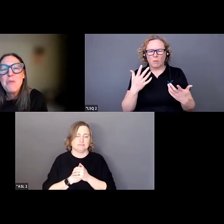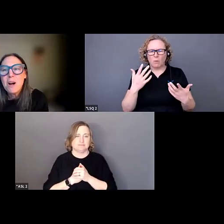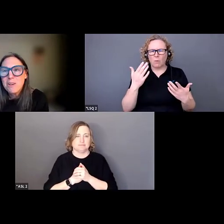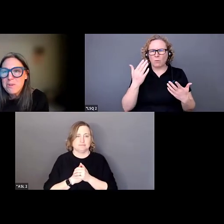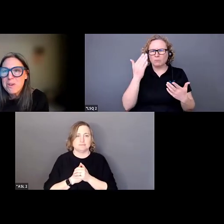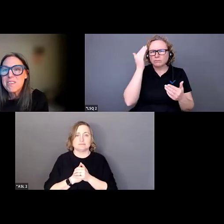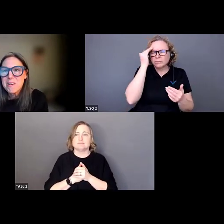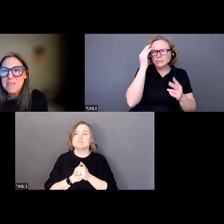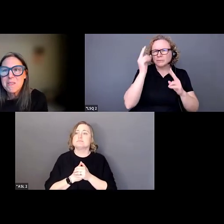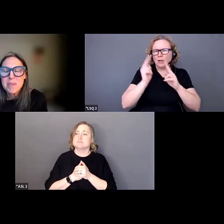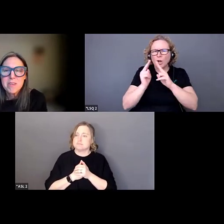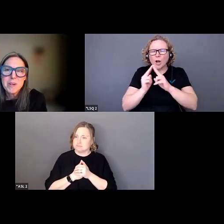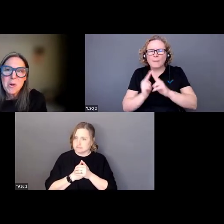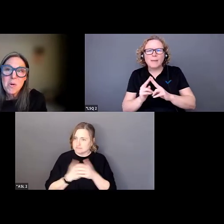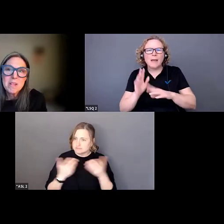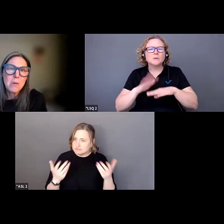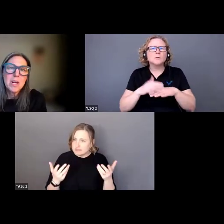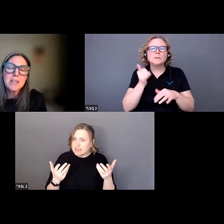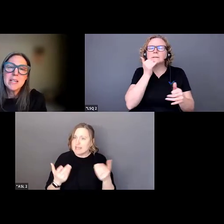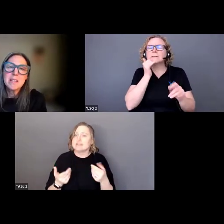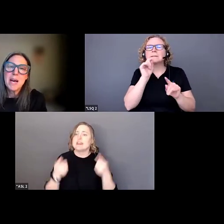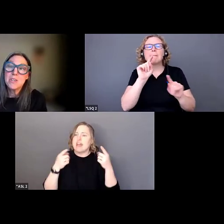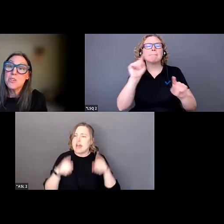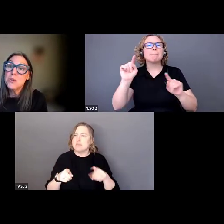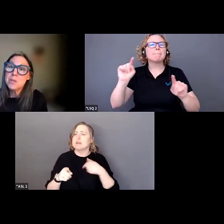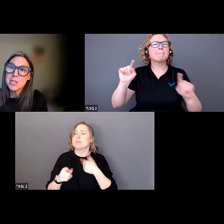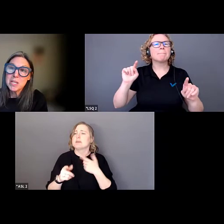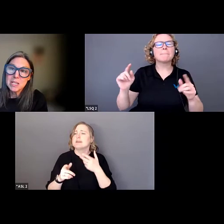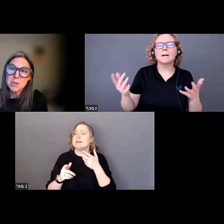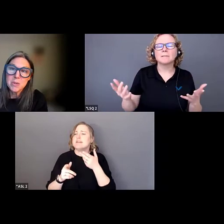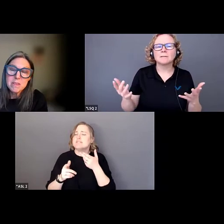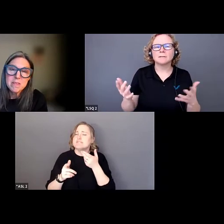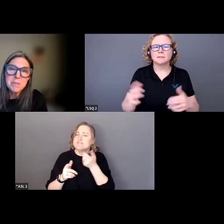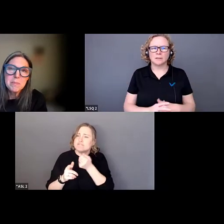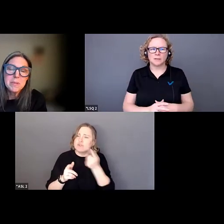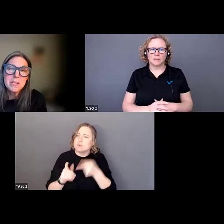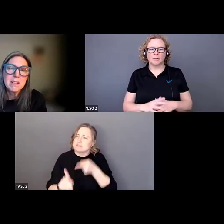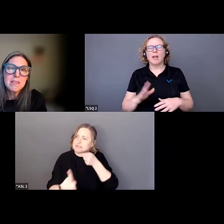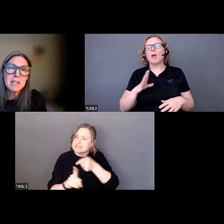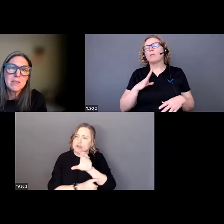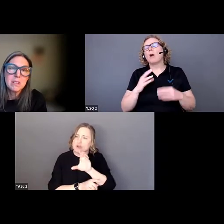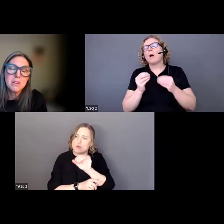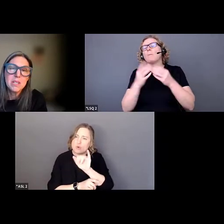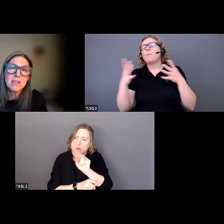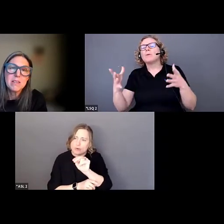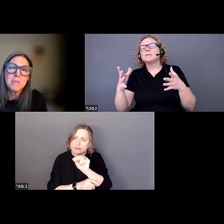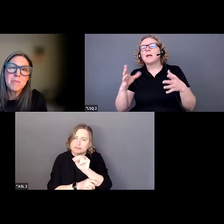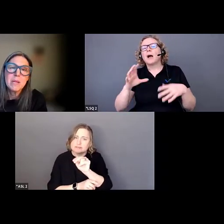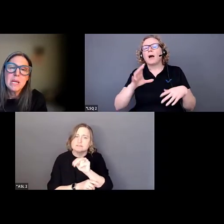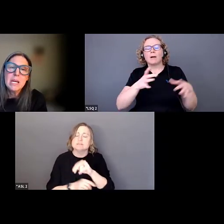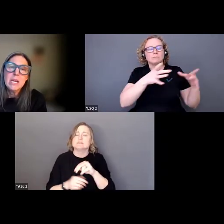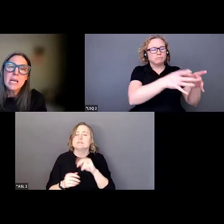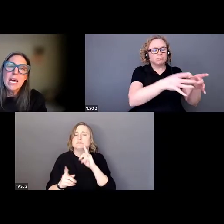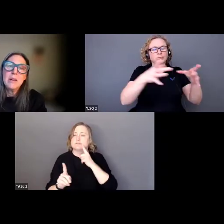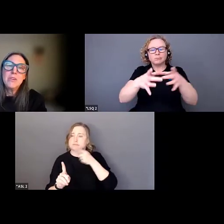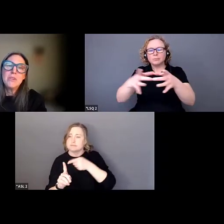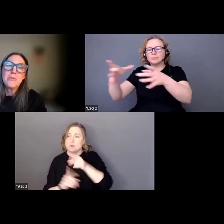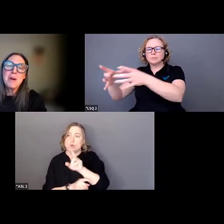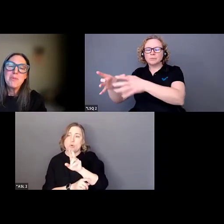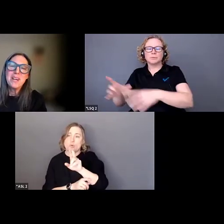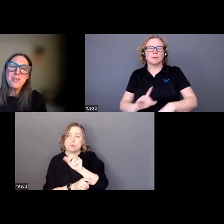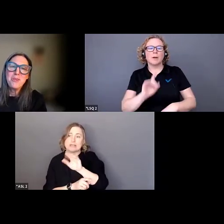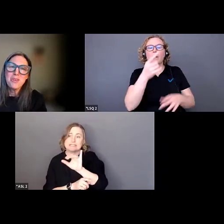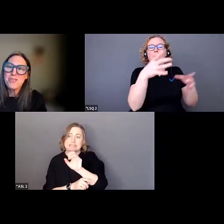And then we walked through a series of specific coins, and I want to take us back to 2 in particular: racism and settler colonialism.